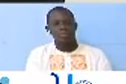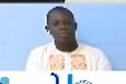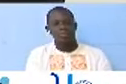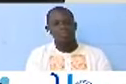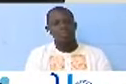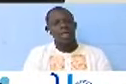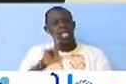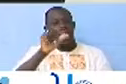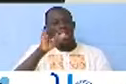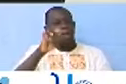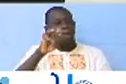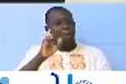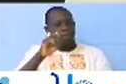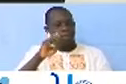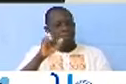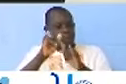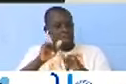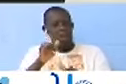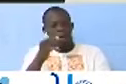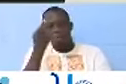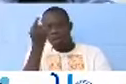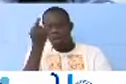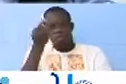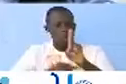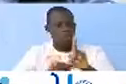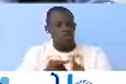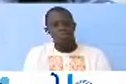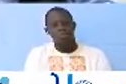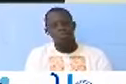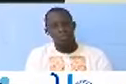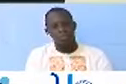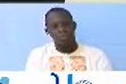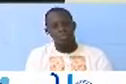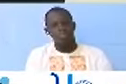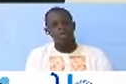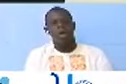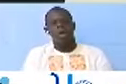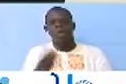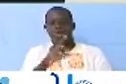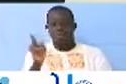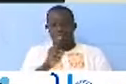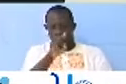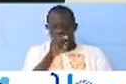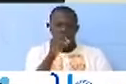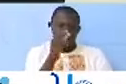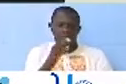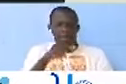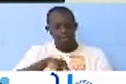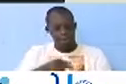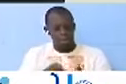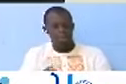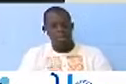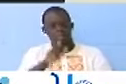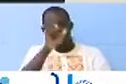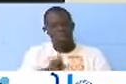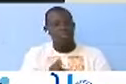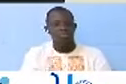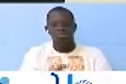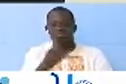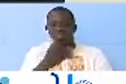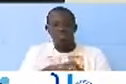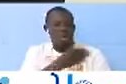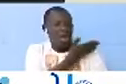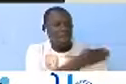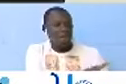here. I mean spent 1 month there. From there? And from what you've said, it was also incommunicado detention. He was not allowed